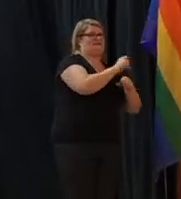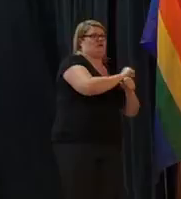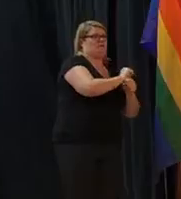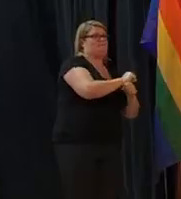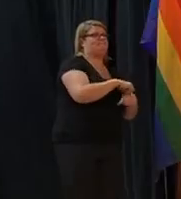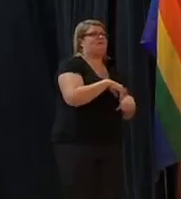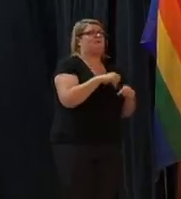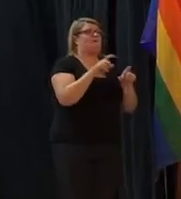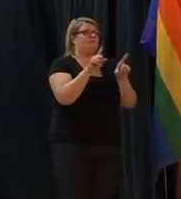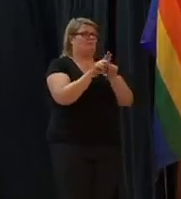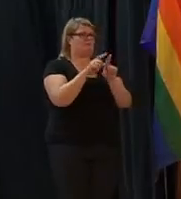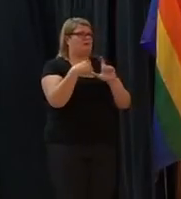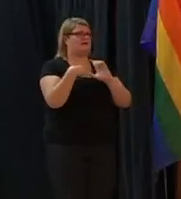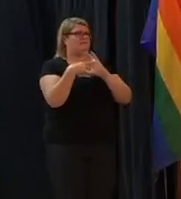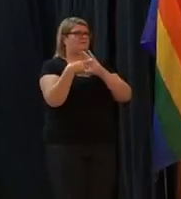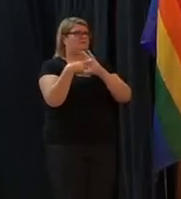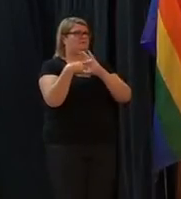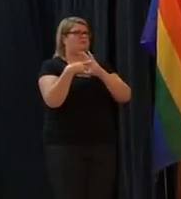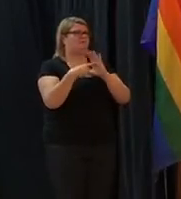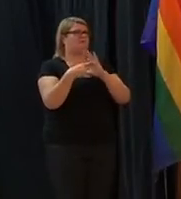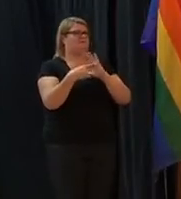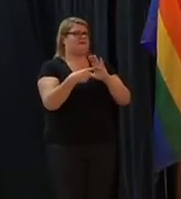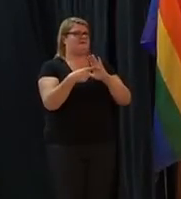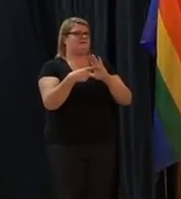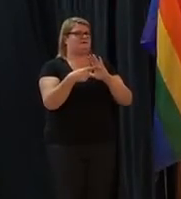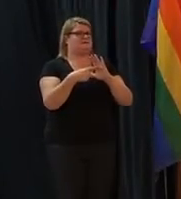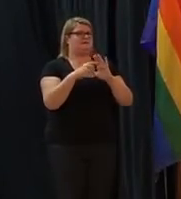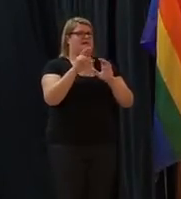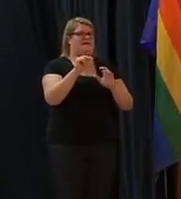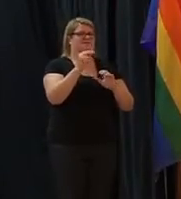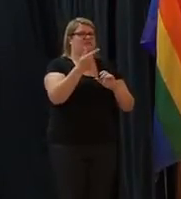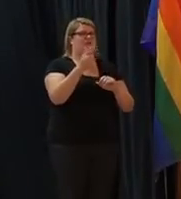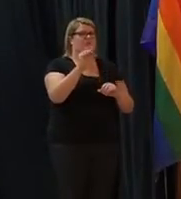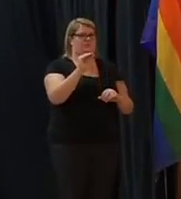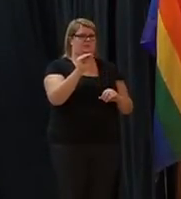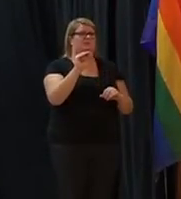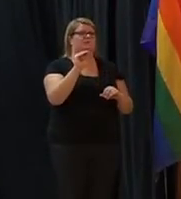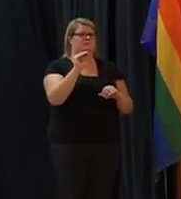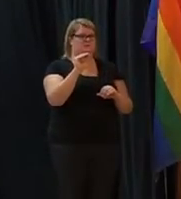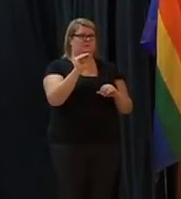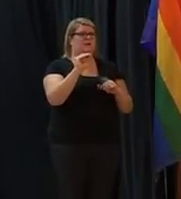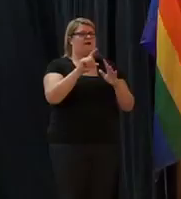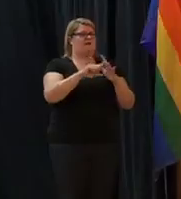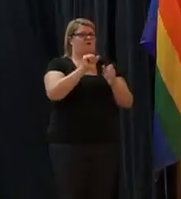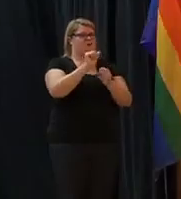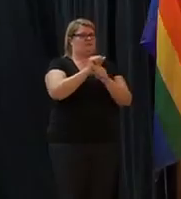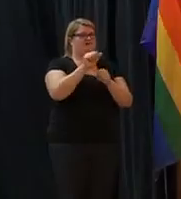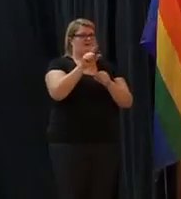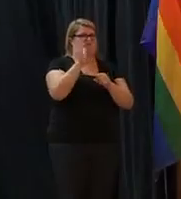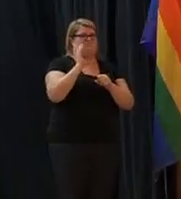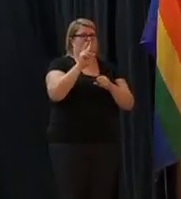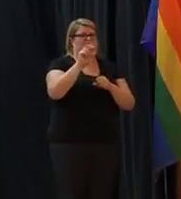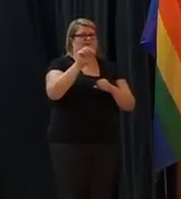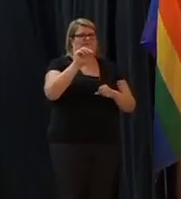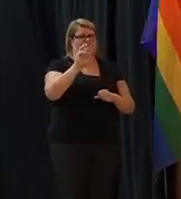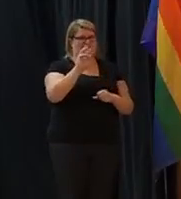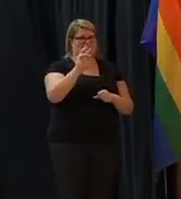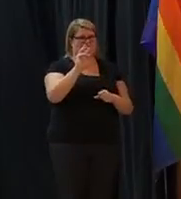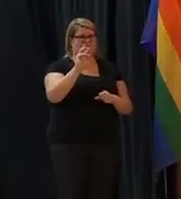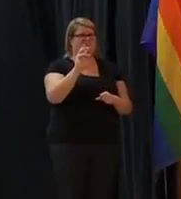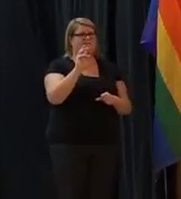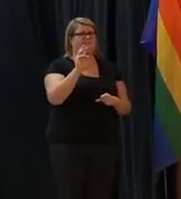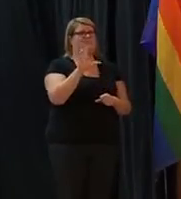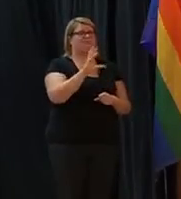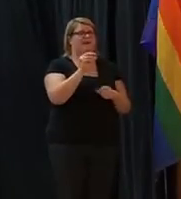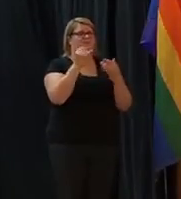I come representing an NGO, which is called CDC. We started working in 2006, and